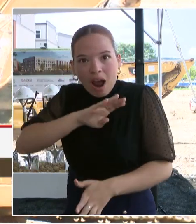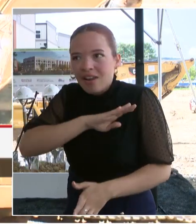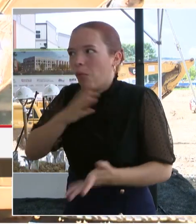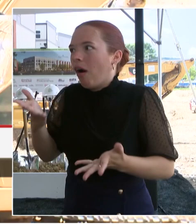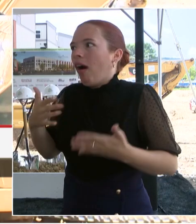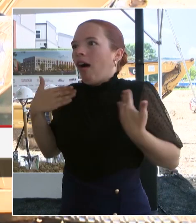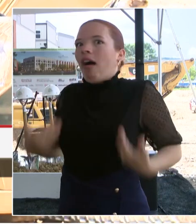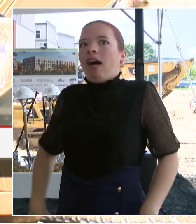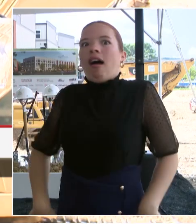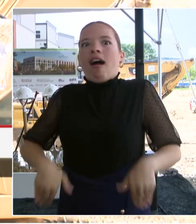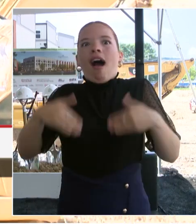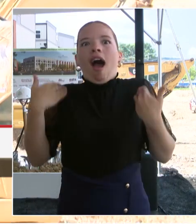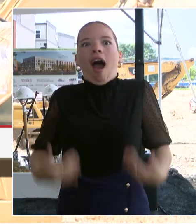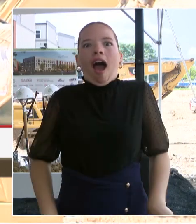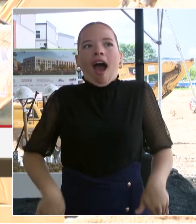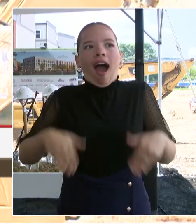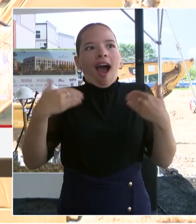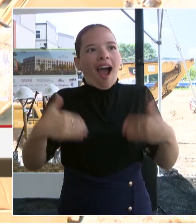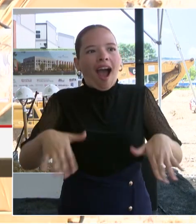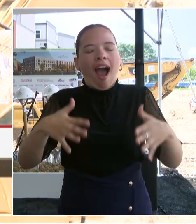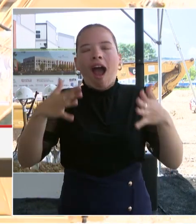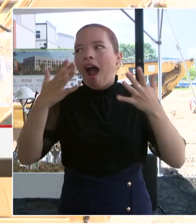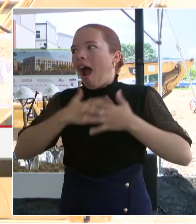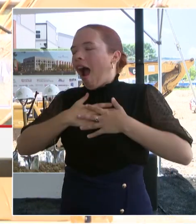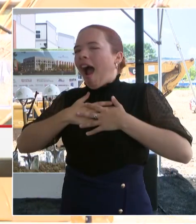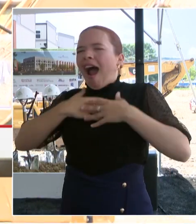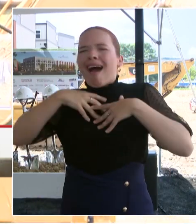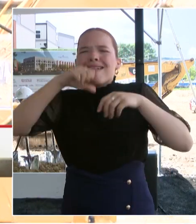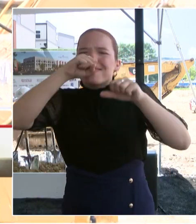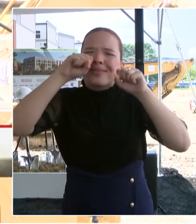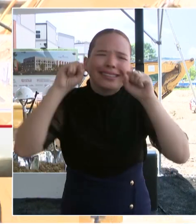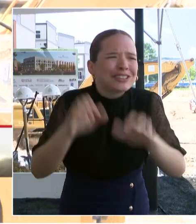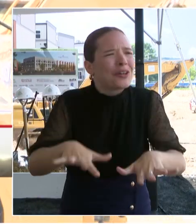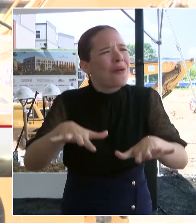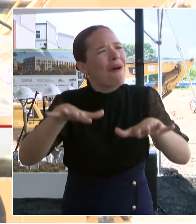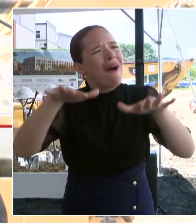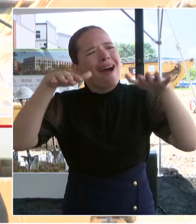city. I wanted to get that out there first. Yes.